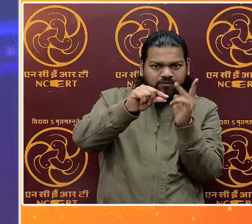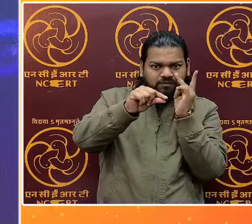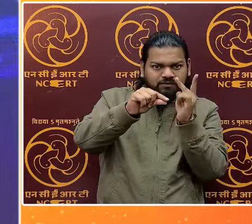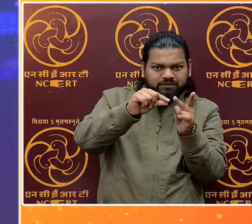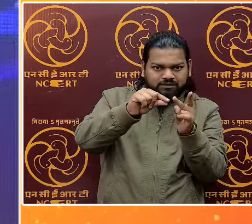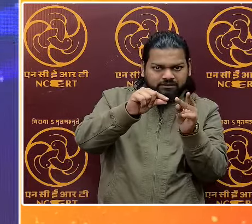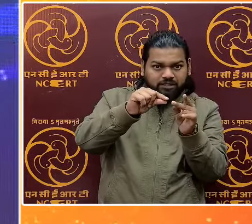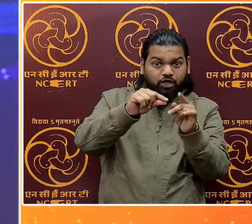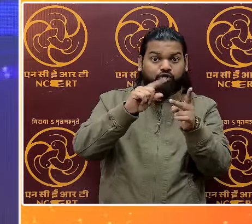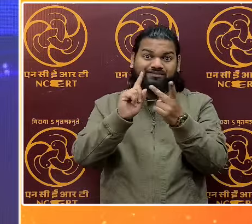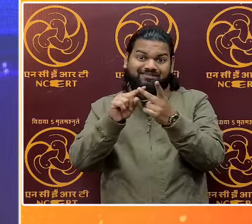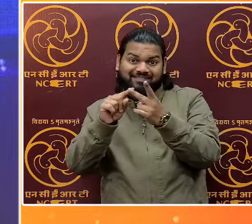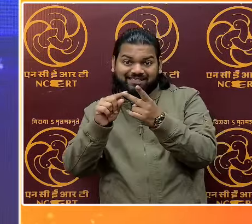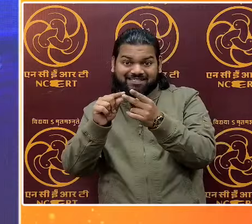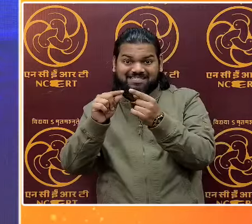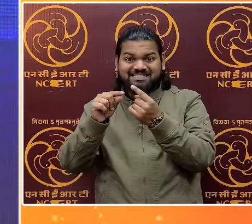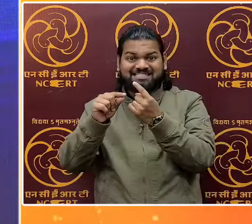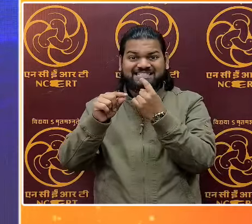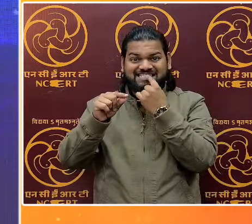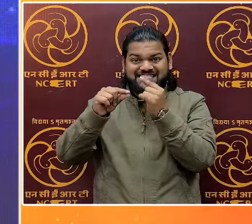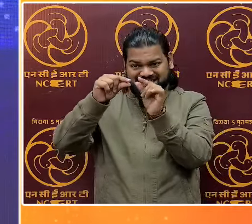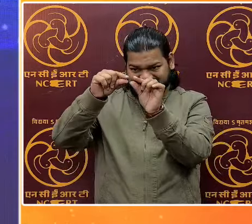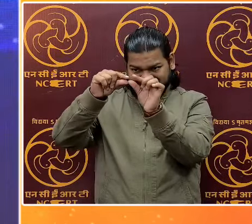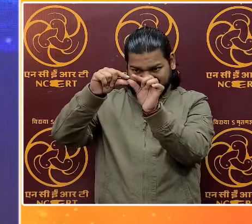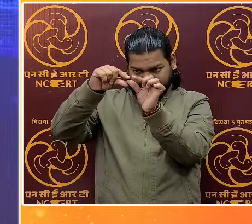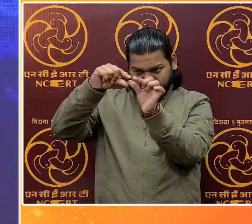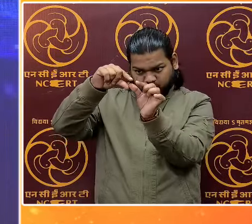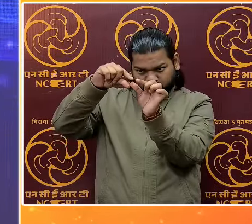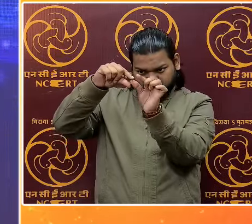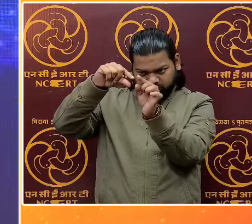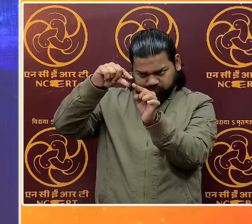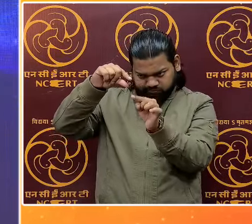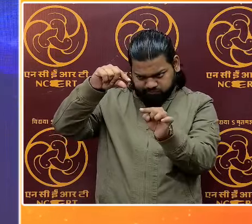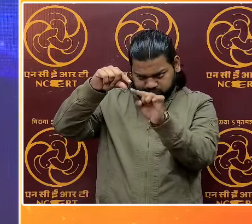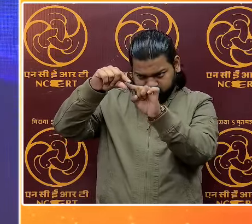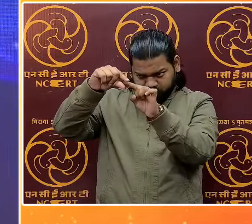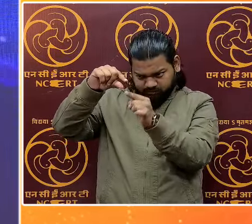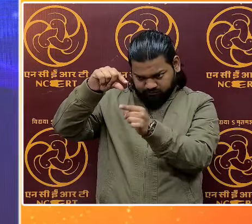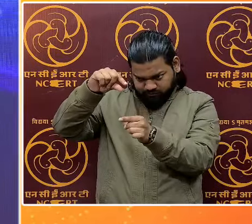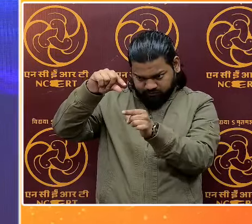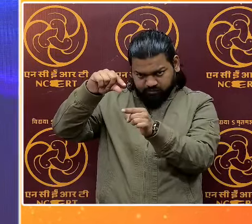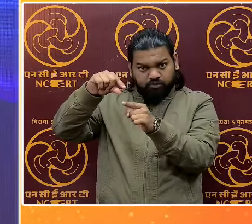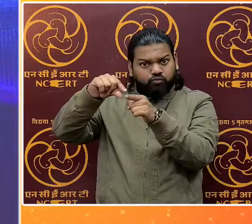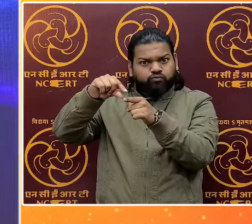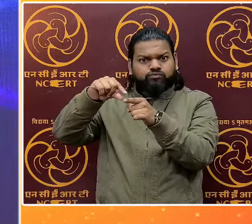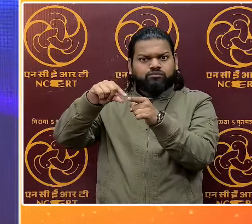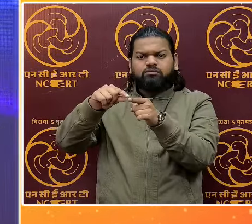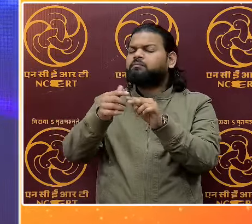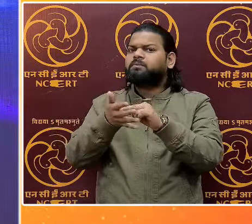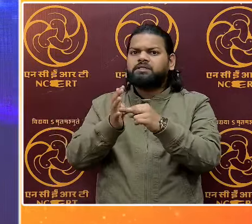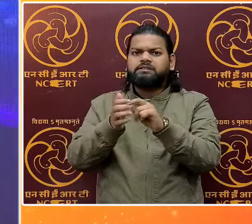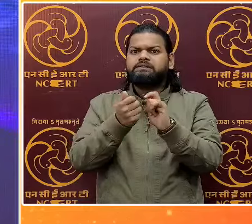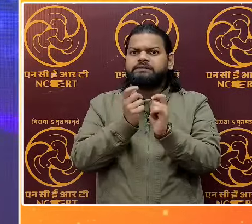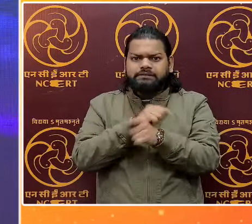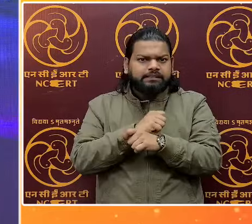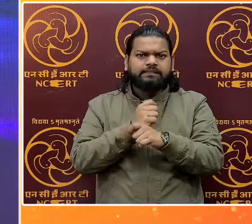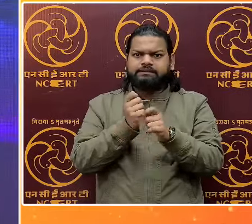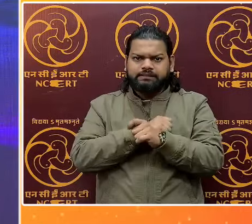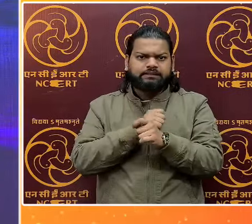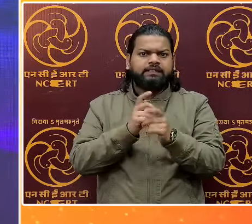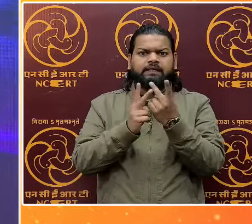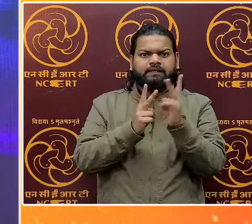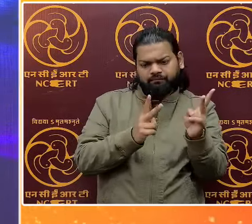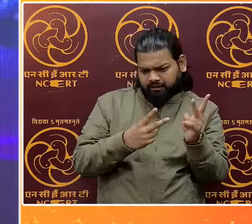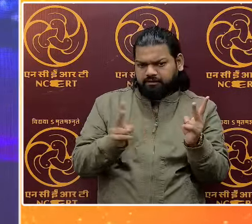6 observations wherein the image formed changes from real and inverted